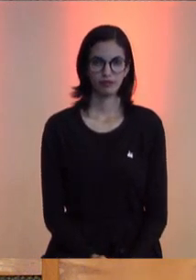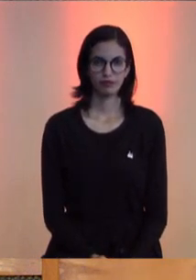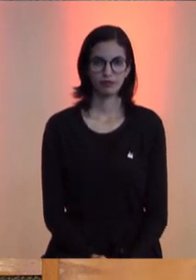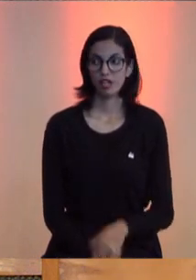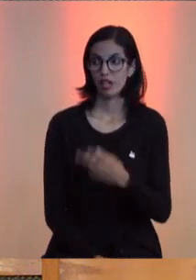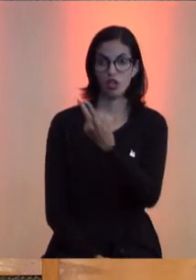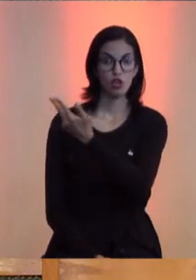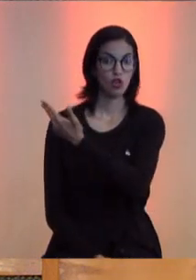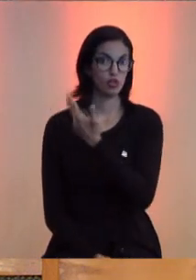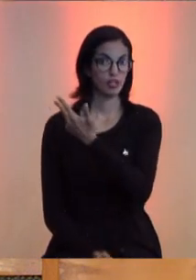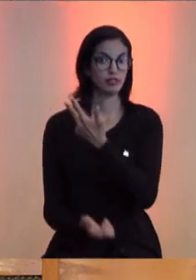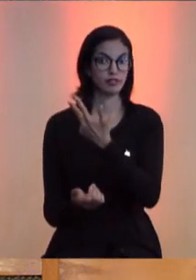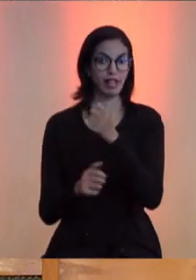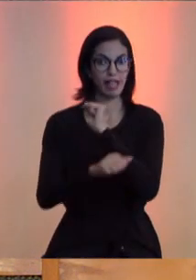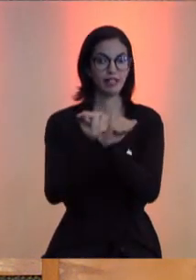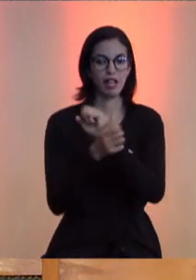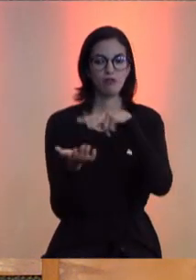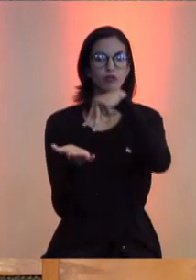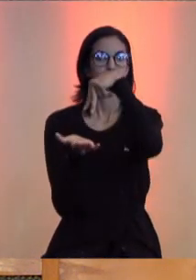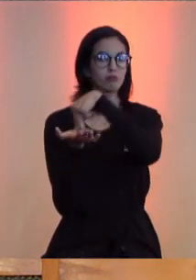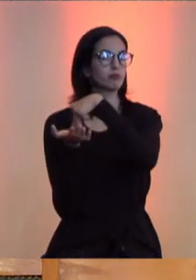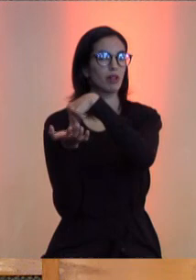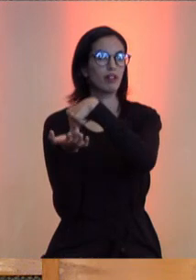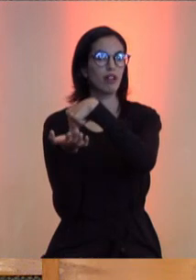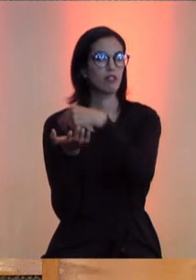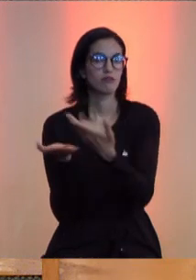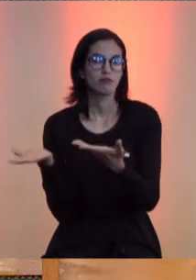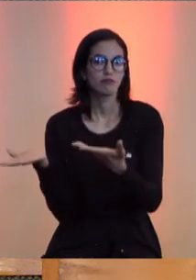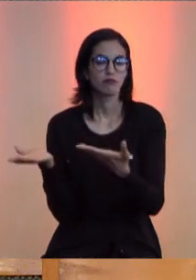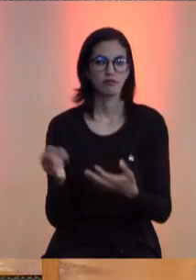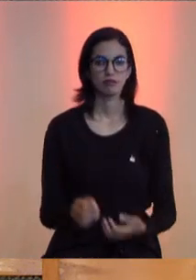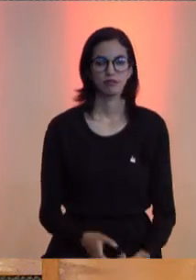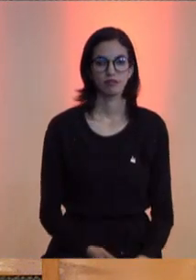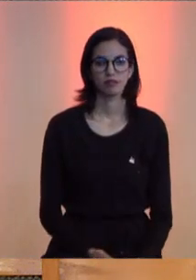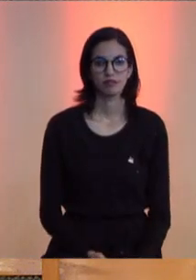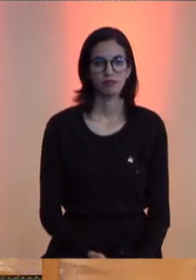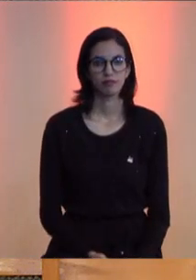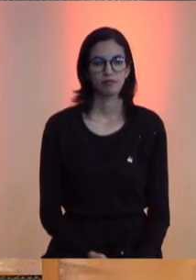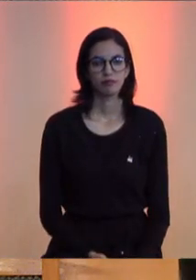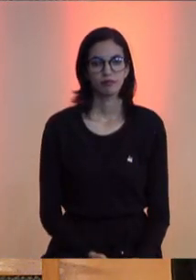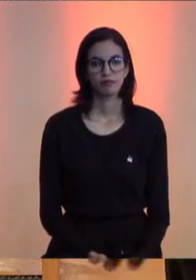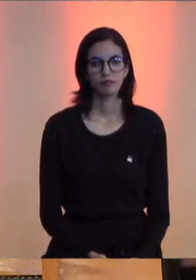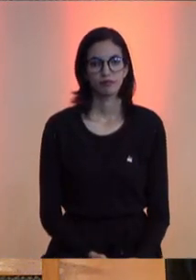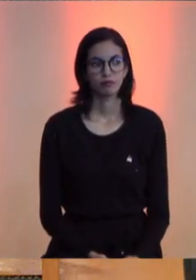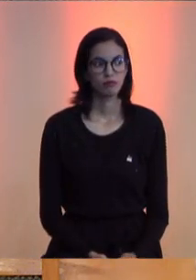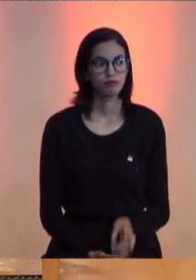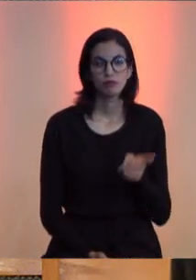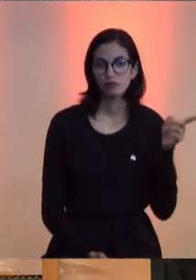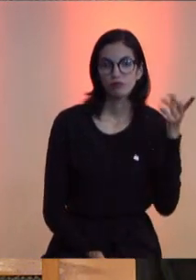Esos esclavos que vinieron aquí a you nuestro even país. Promoted them, they became governors, they became big shots in the government. Y tú